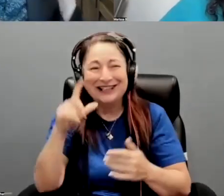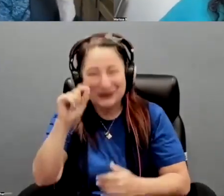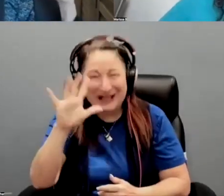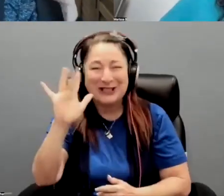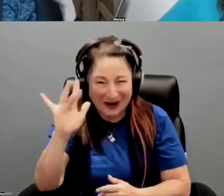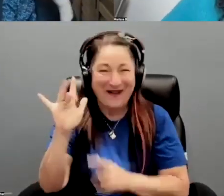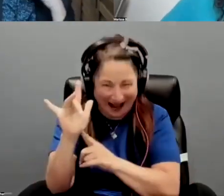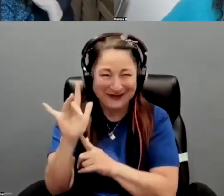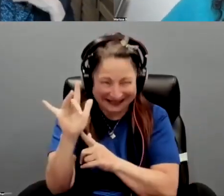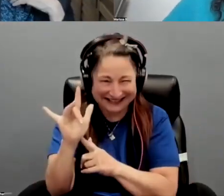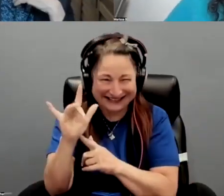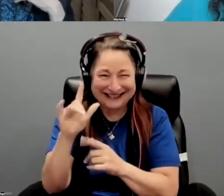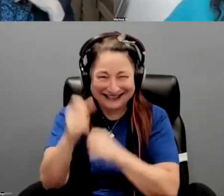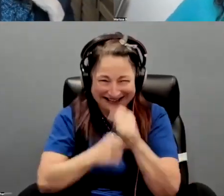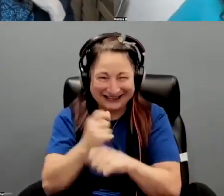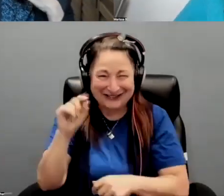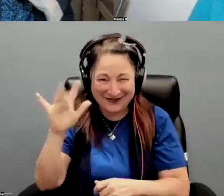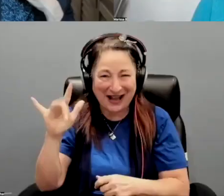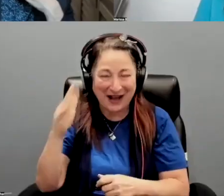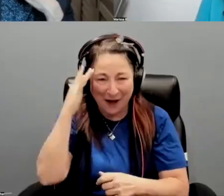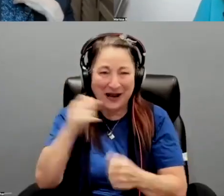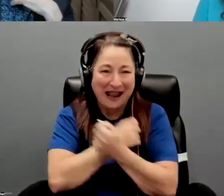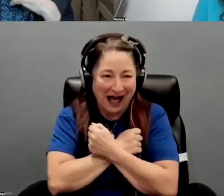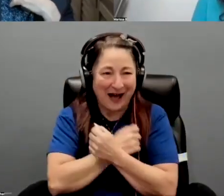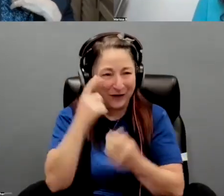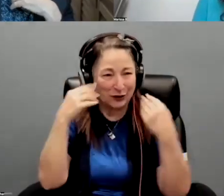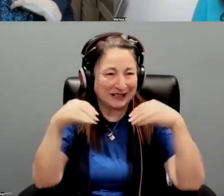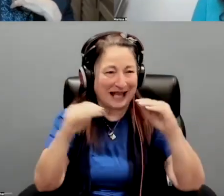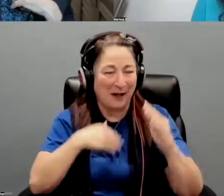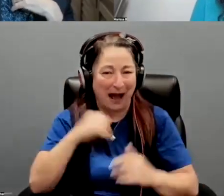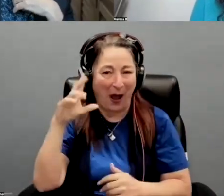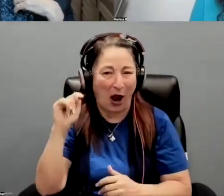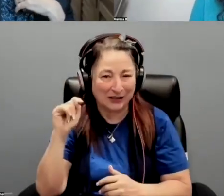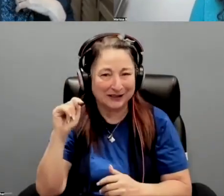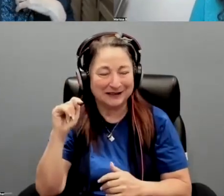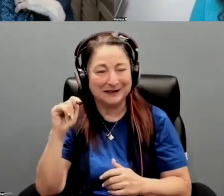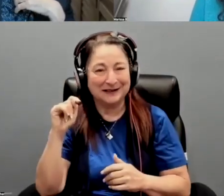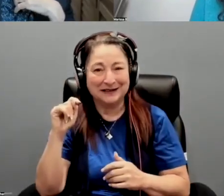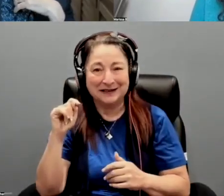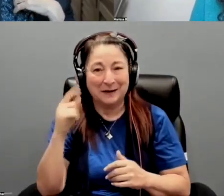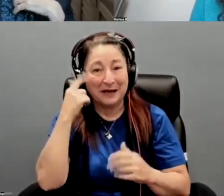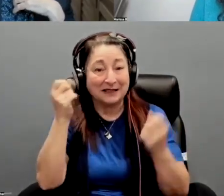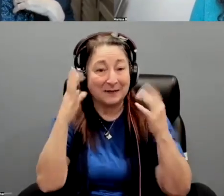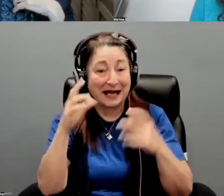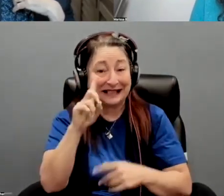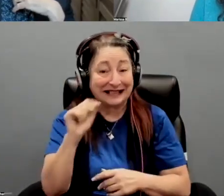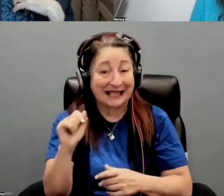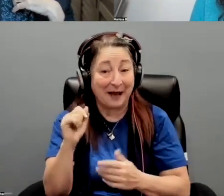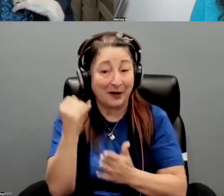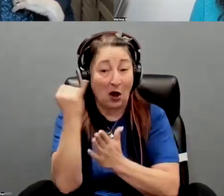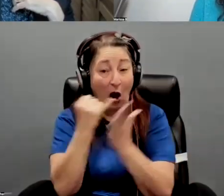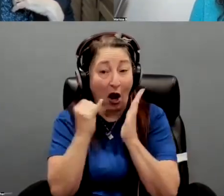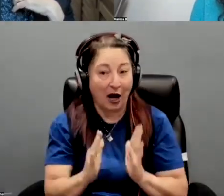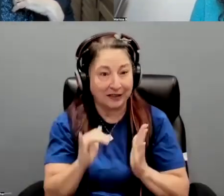2025. right. Love to do that. Because there's actually a number of disabled artists that I've been inspired by.